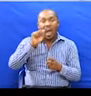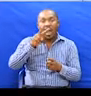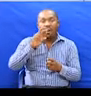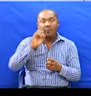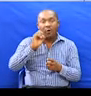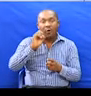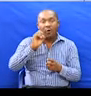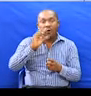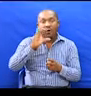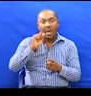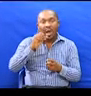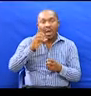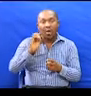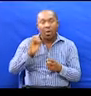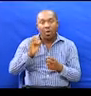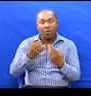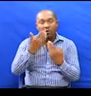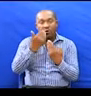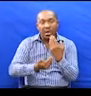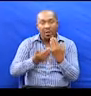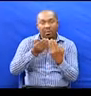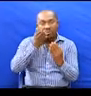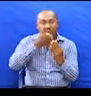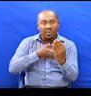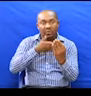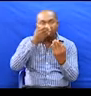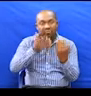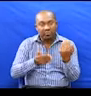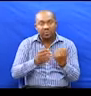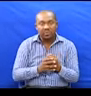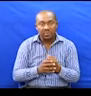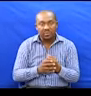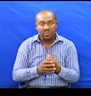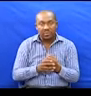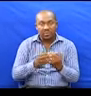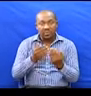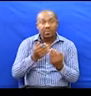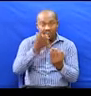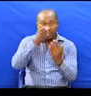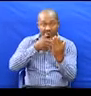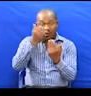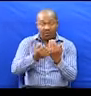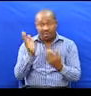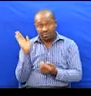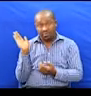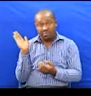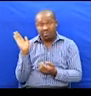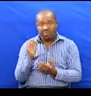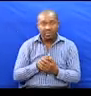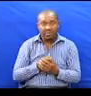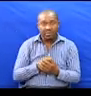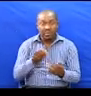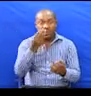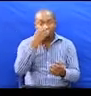Avocado fruit. When you're talking about avocado, my dear friend, this is avocado. So when you eat it, you're going to get